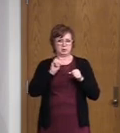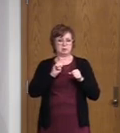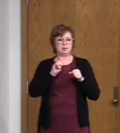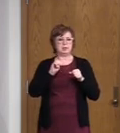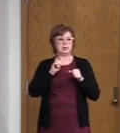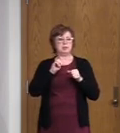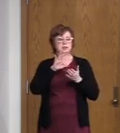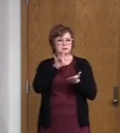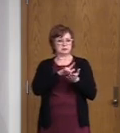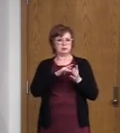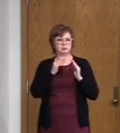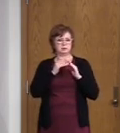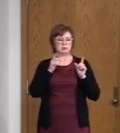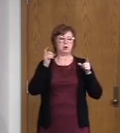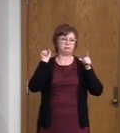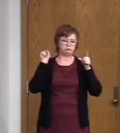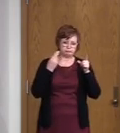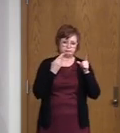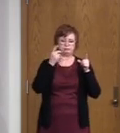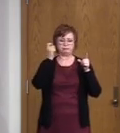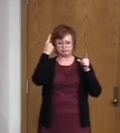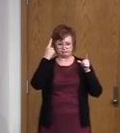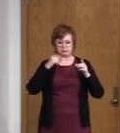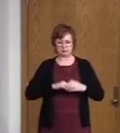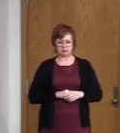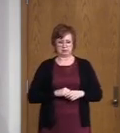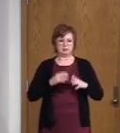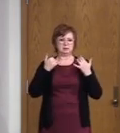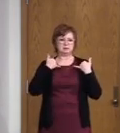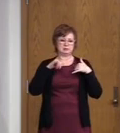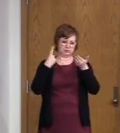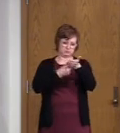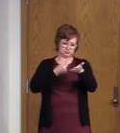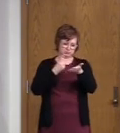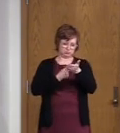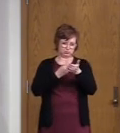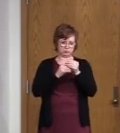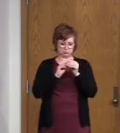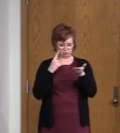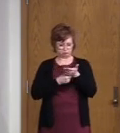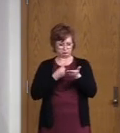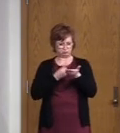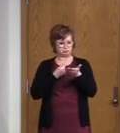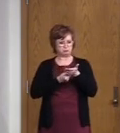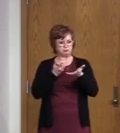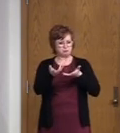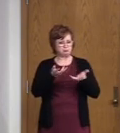Dr. Shahab. Yeah, so those discussions are ongoing, and obviously